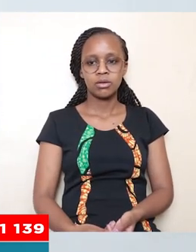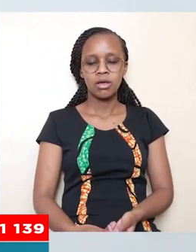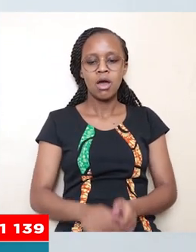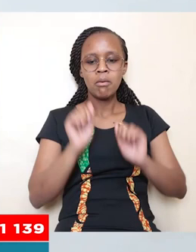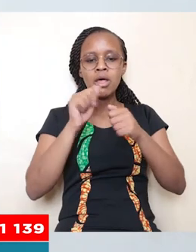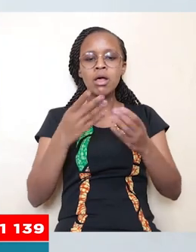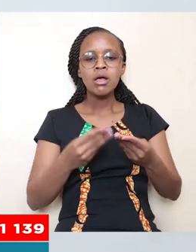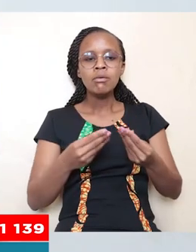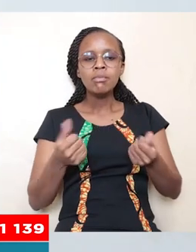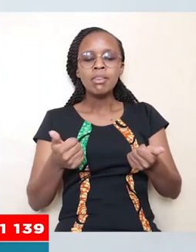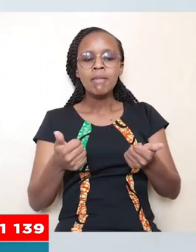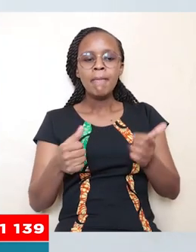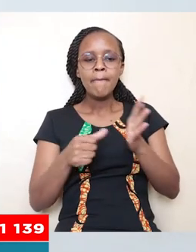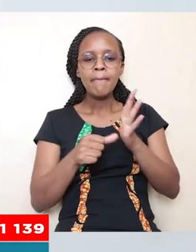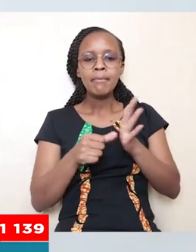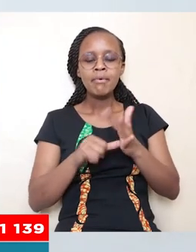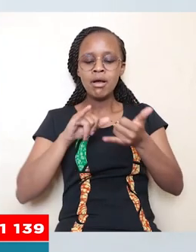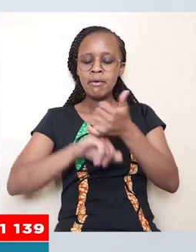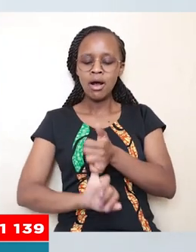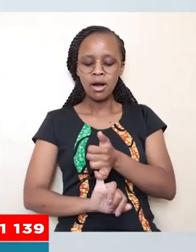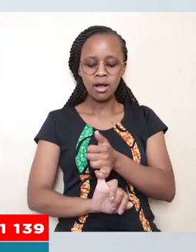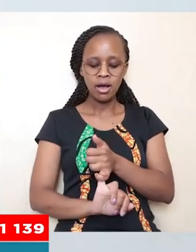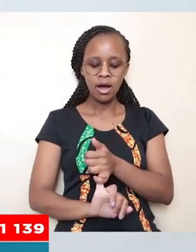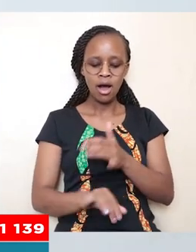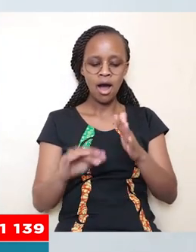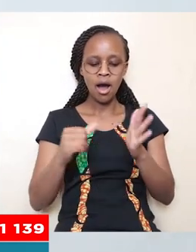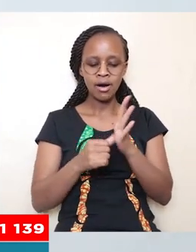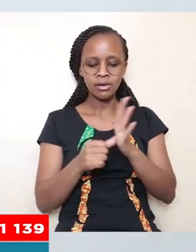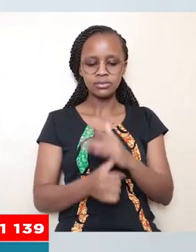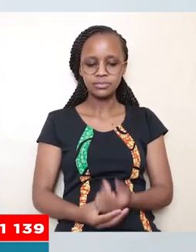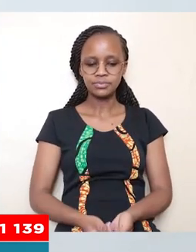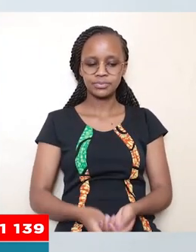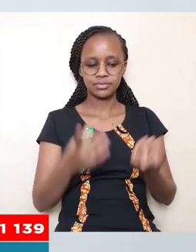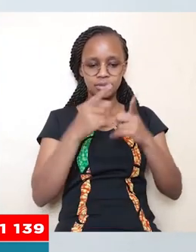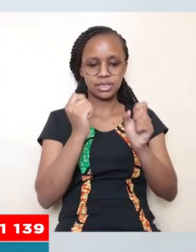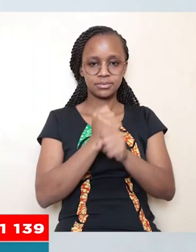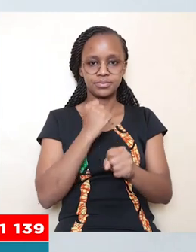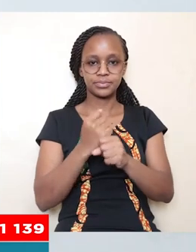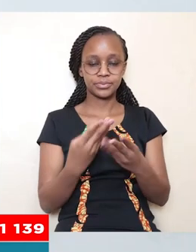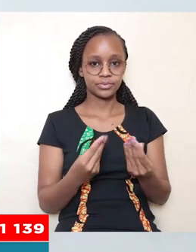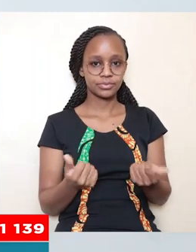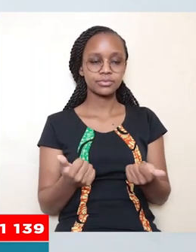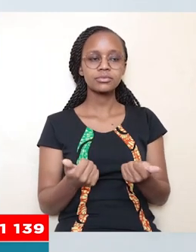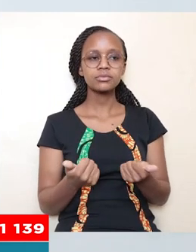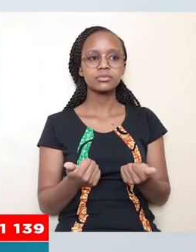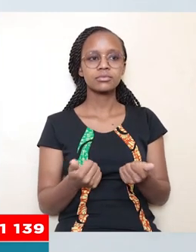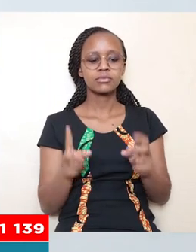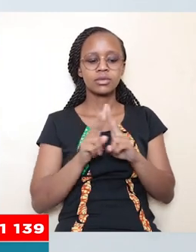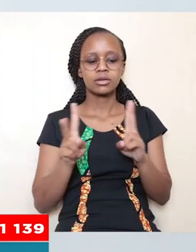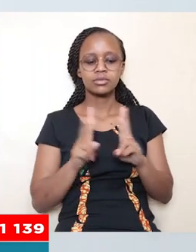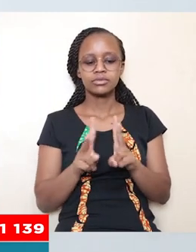You can solve an injury in the marriage problems, but you cannot solve a